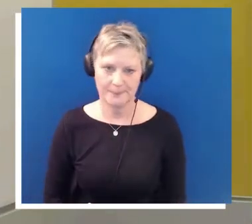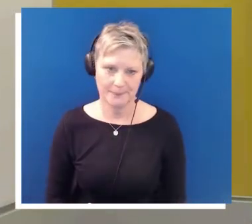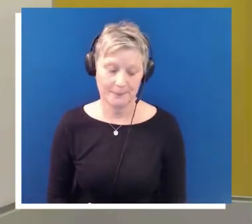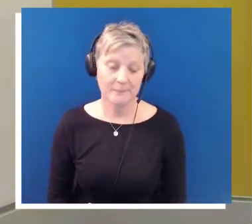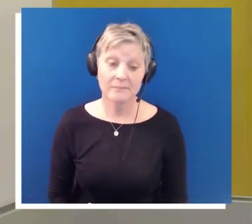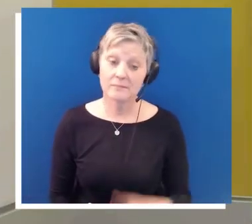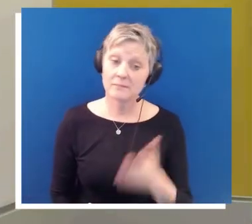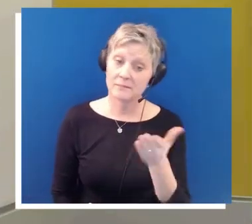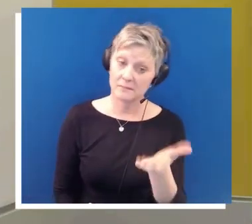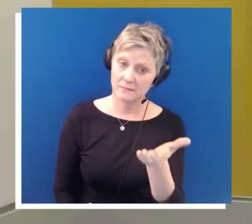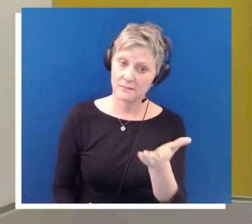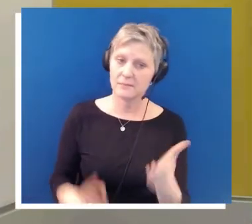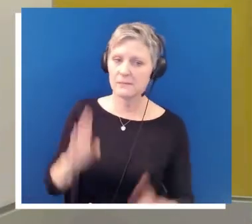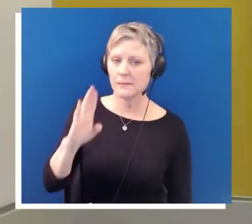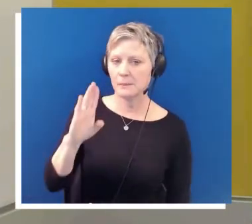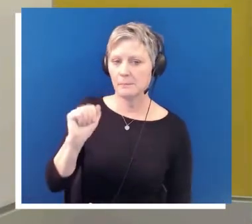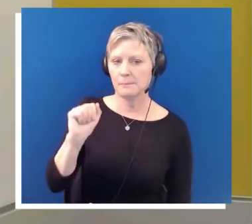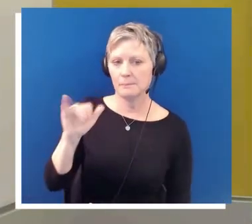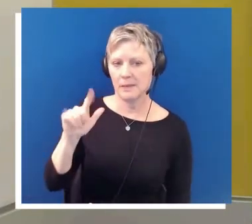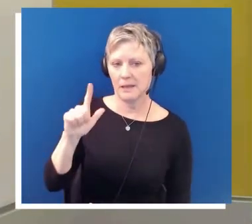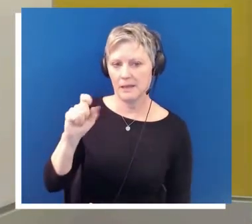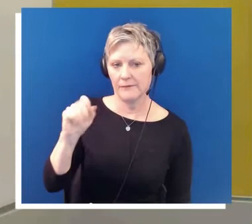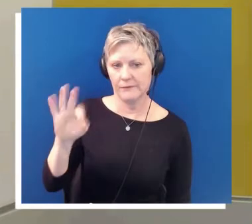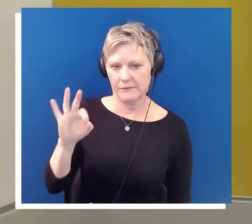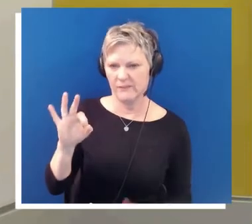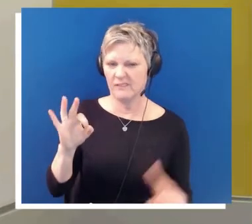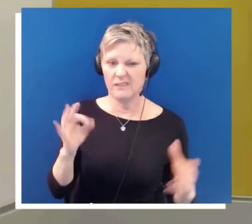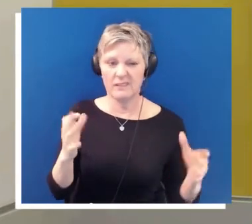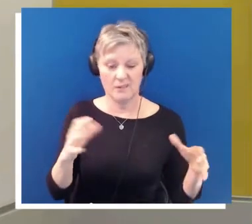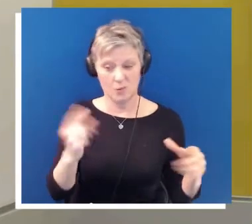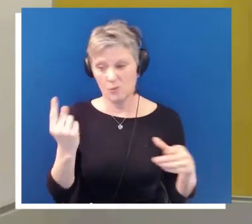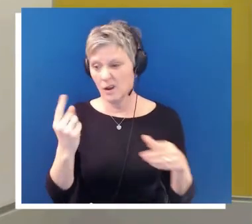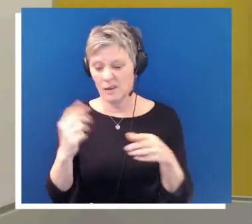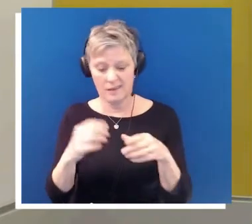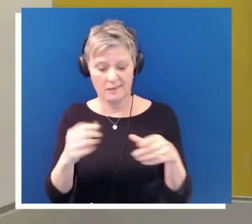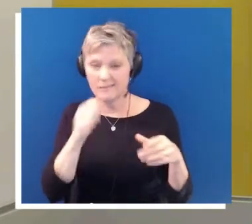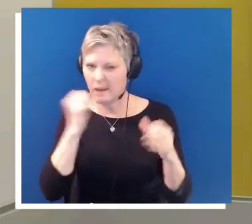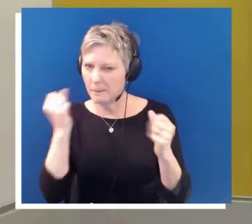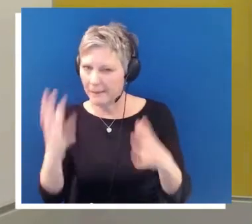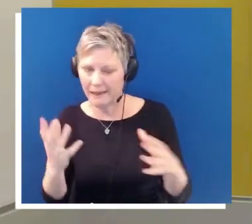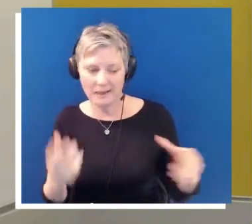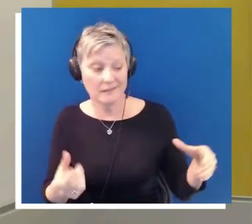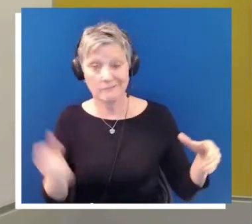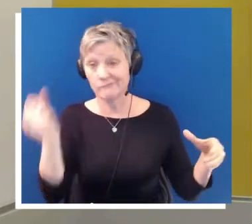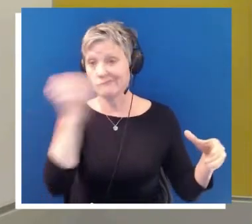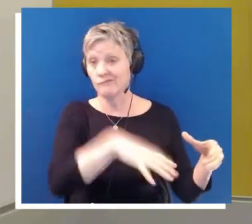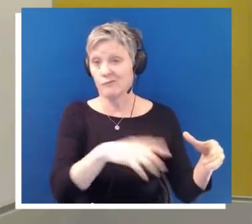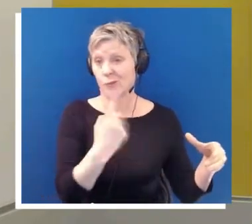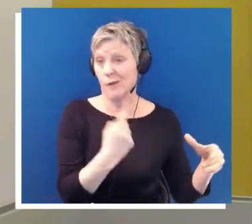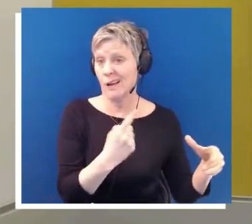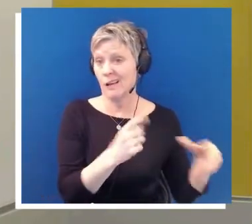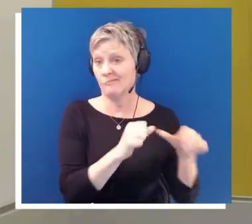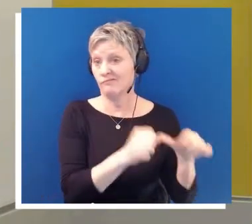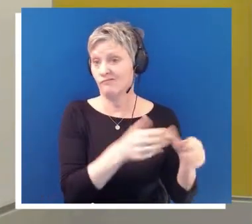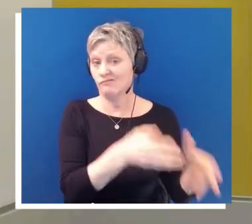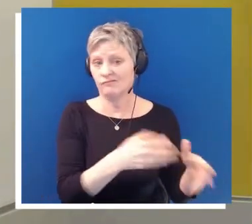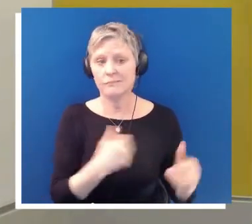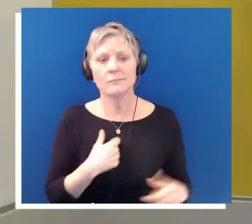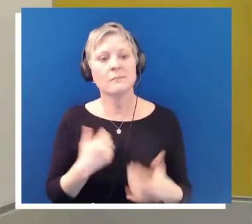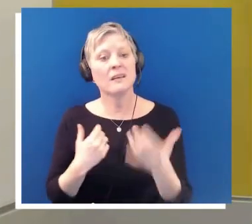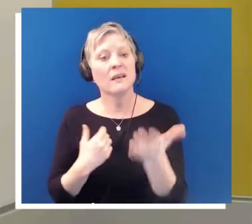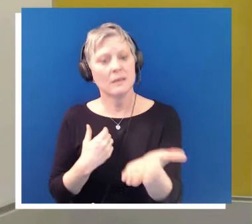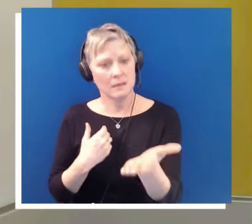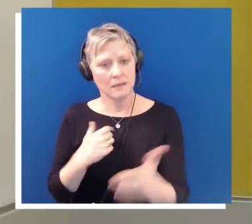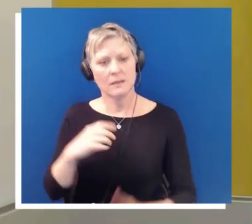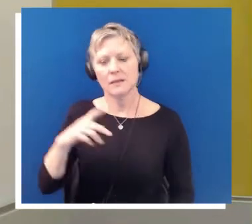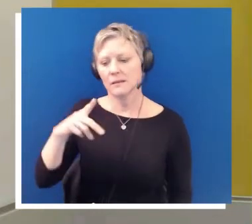Right here, I have a bay leaf. Okay, I'm just going to throw that bay leaf right in there. You don't need a lot of it. And right here, I actually have my pilau